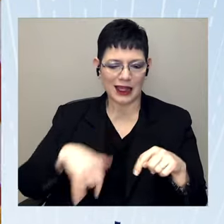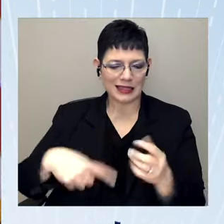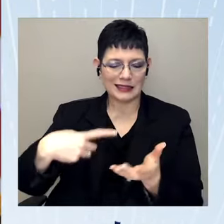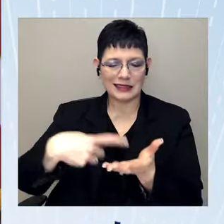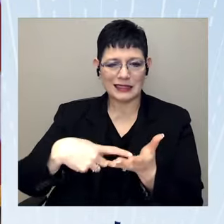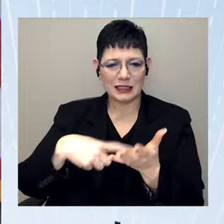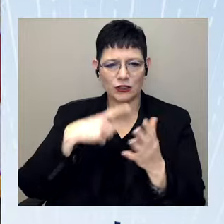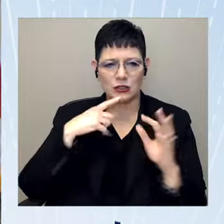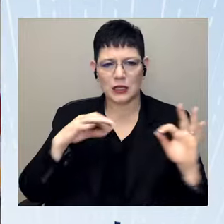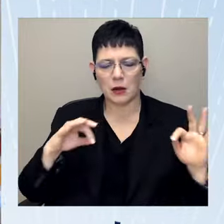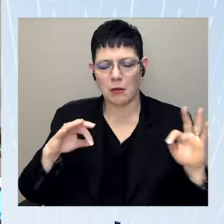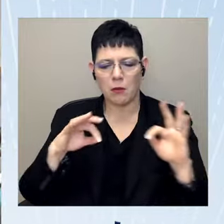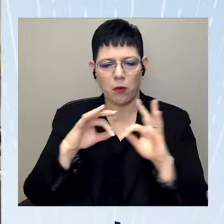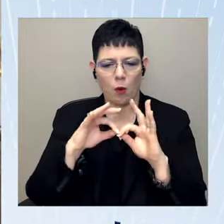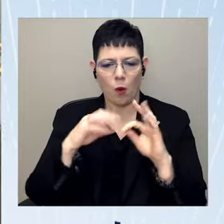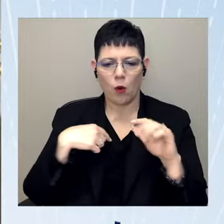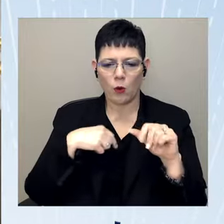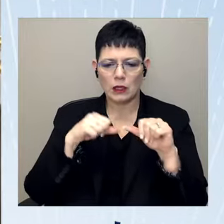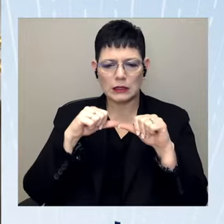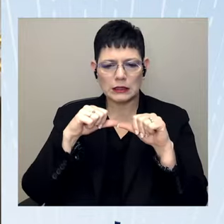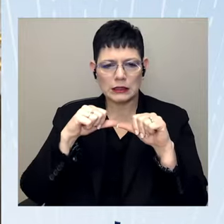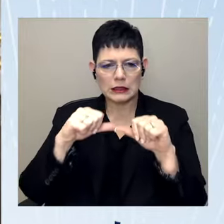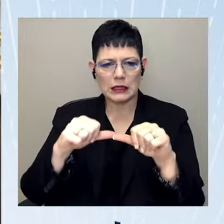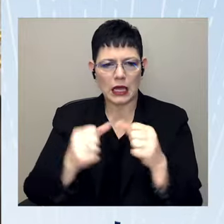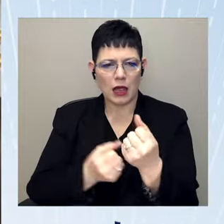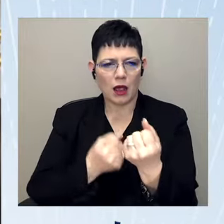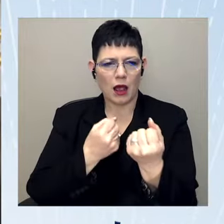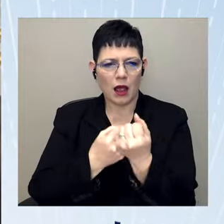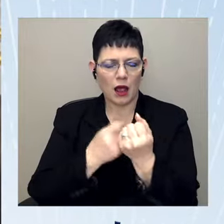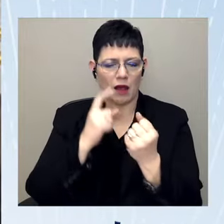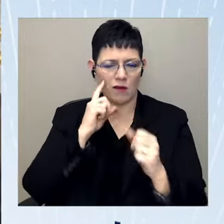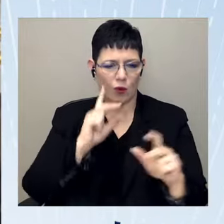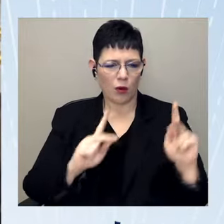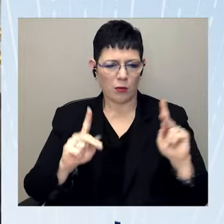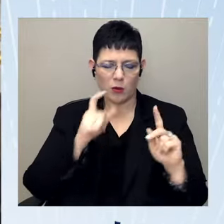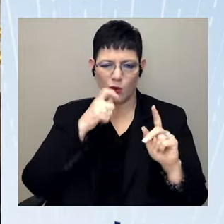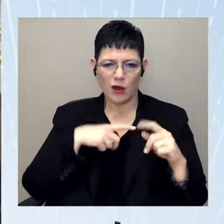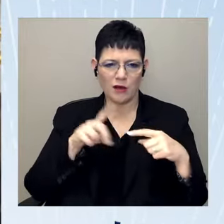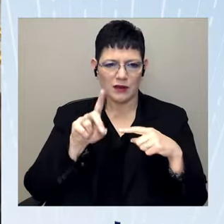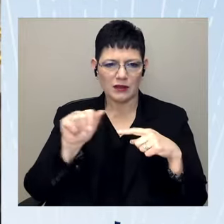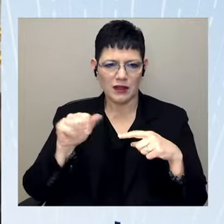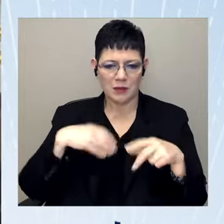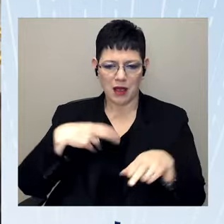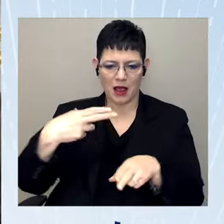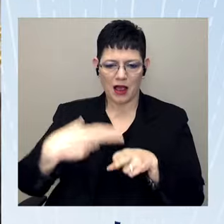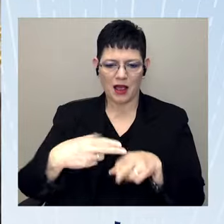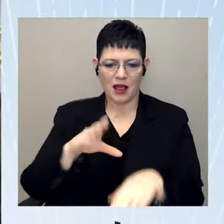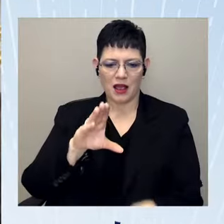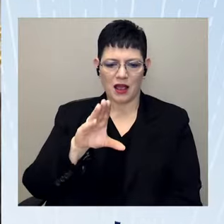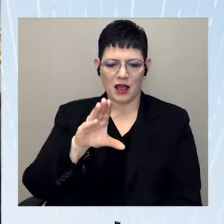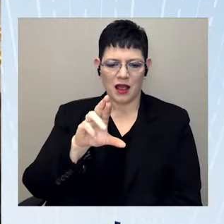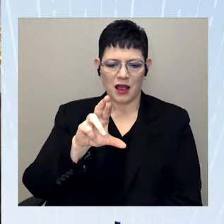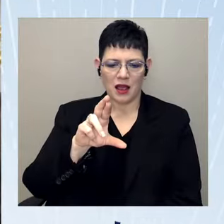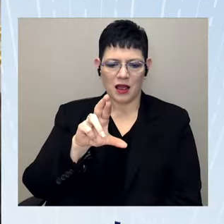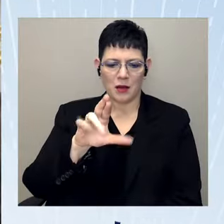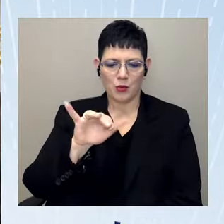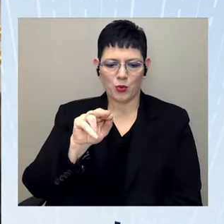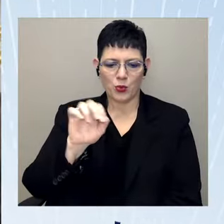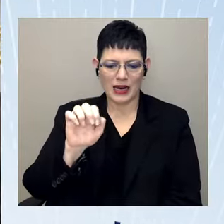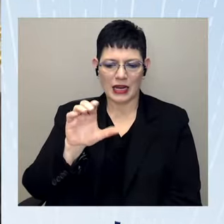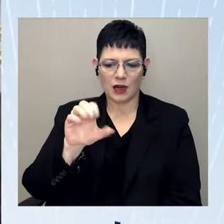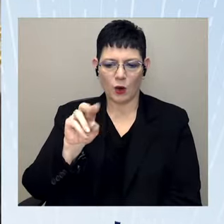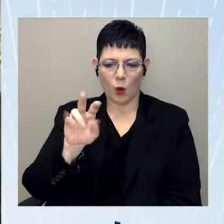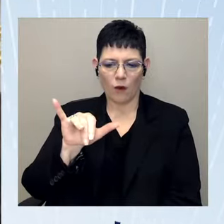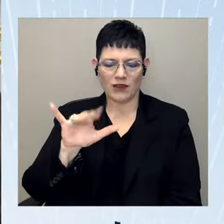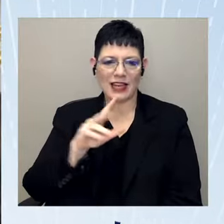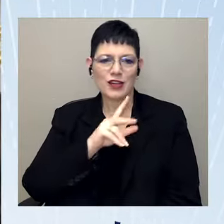we continuously advocate for the disabled demographic in this country. My name is Bryn Covey, and I'm Carson's twin sister, and I was quite